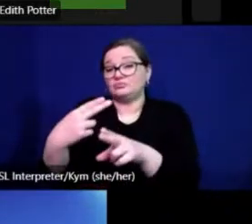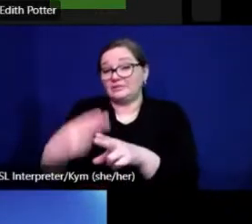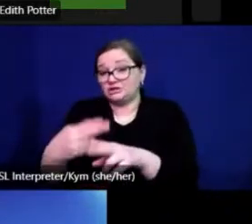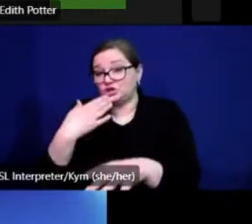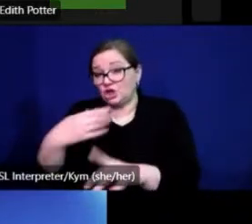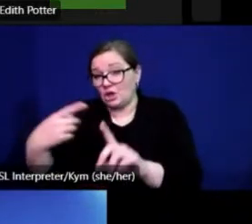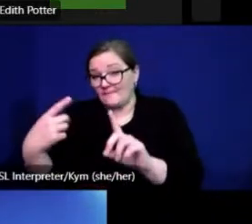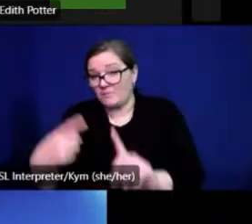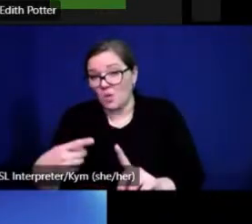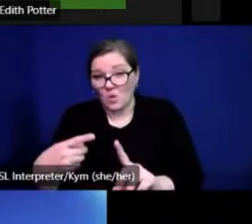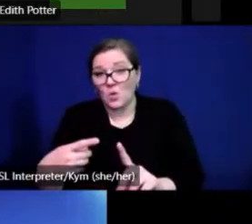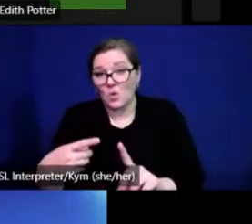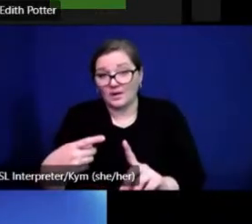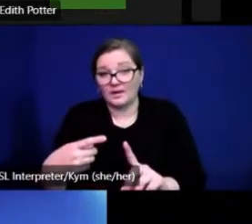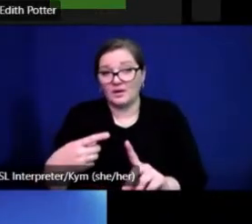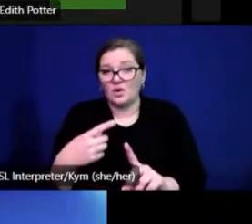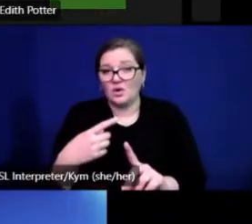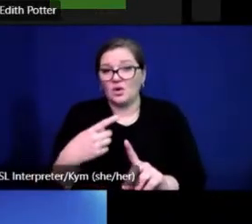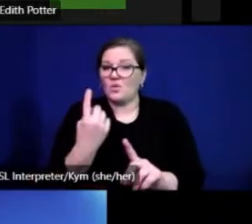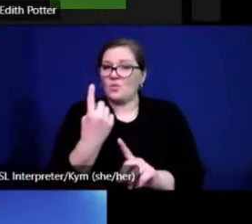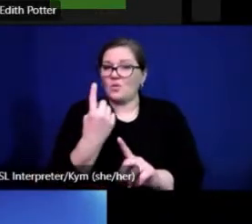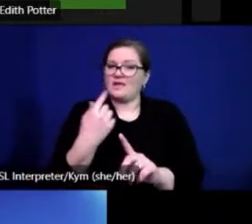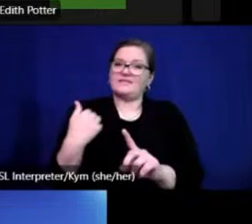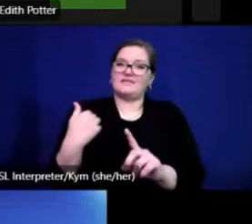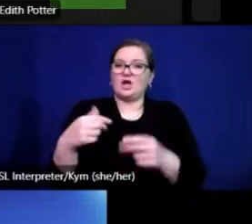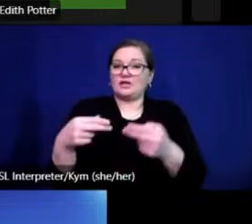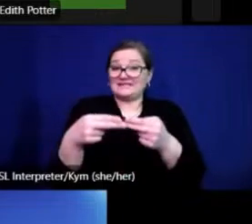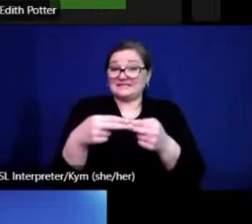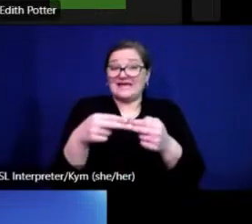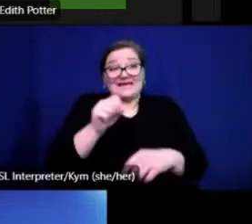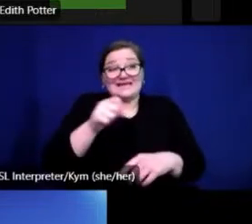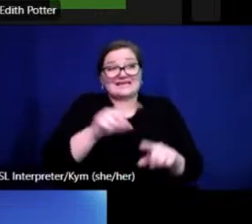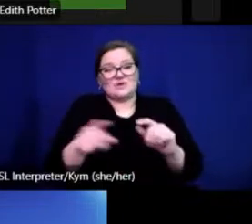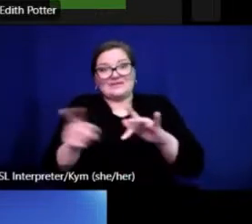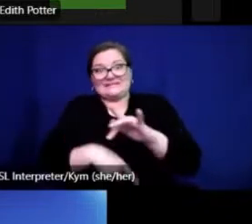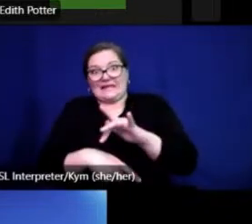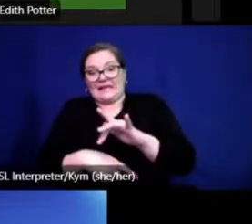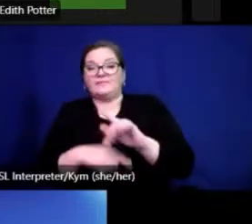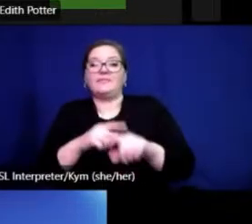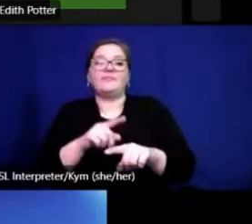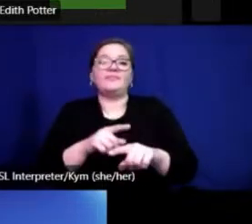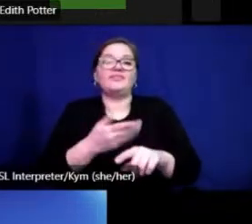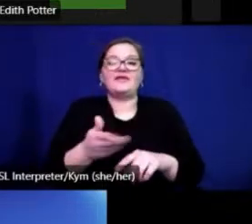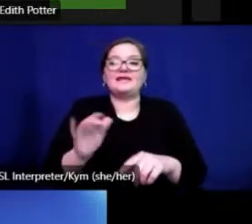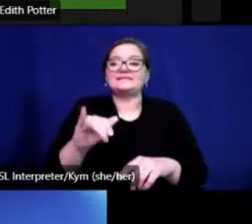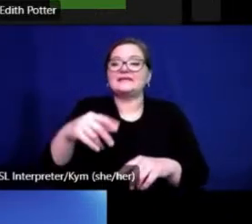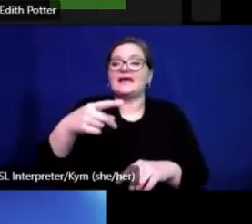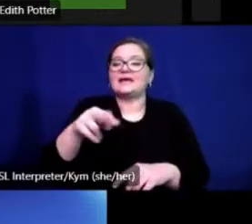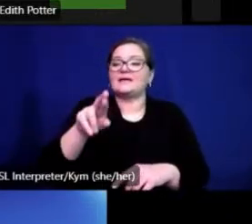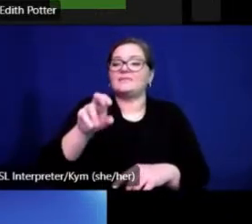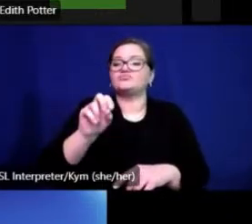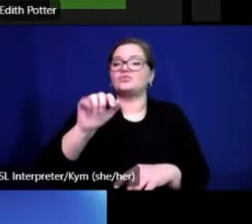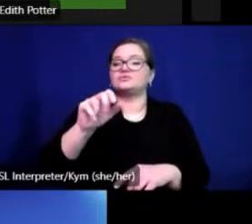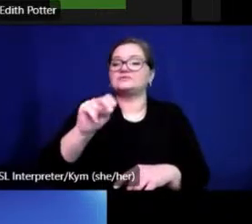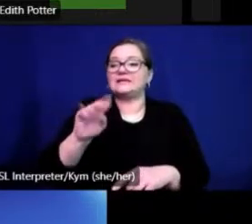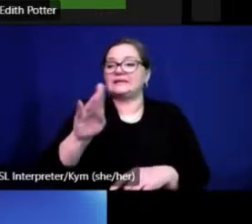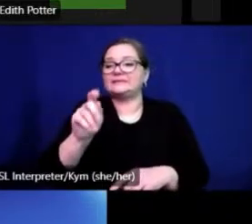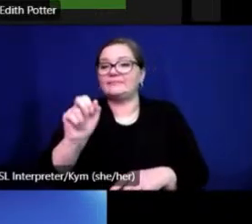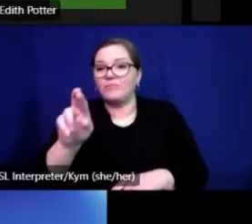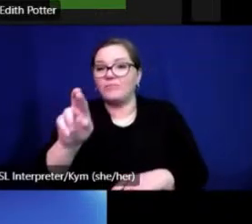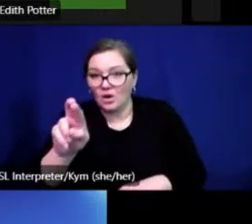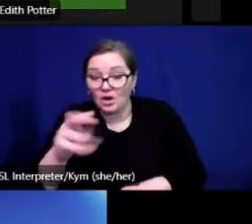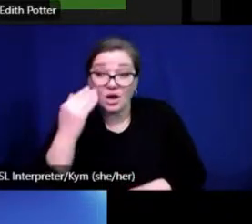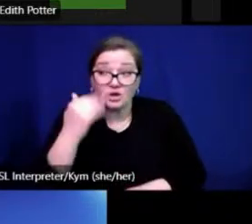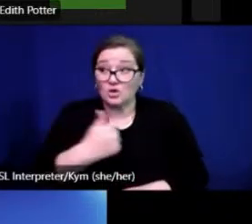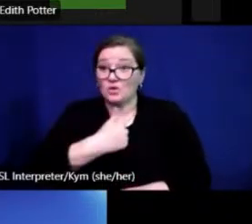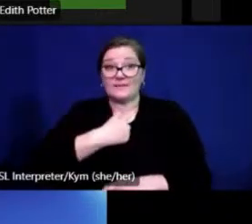and one that we had on a slide that we kind of skipped through, but there's things like protein bars that we often, I know